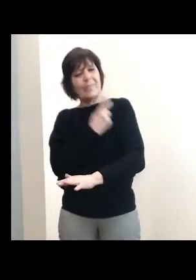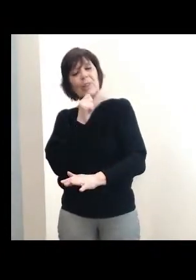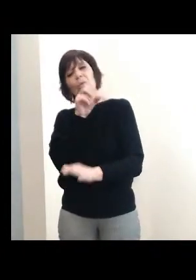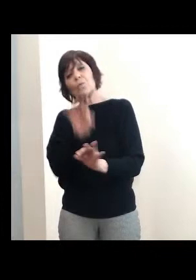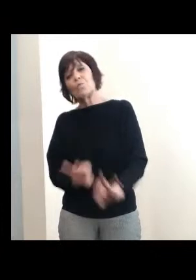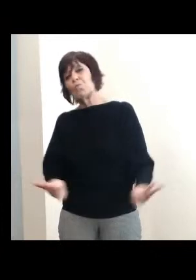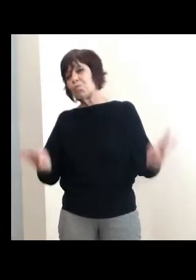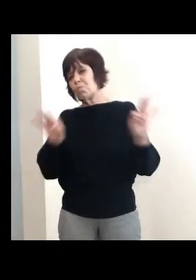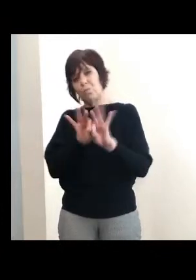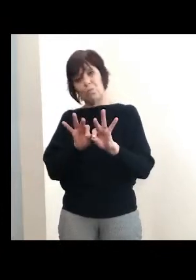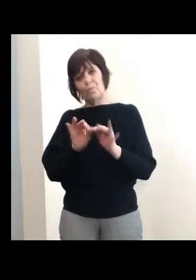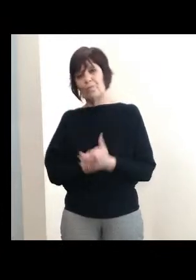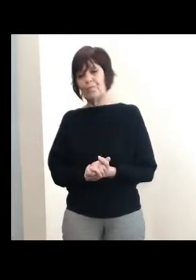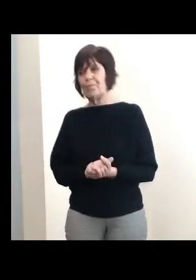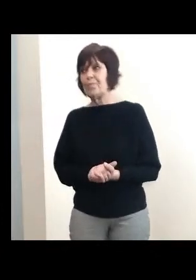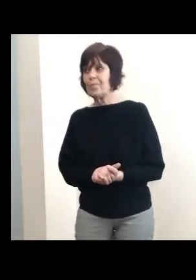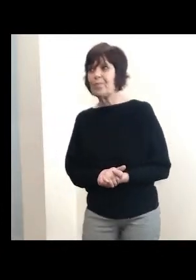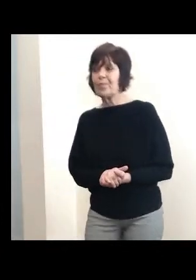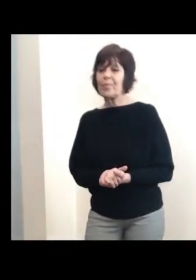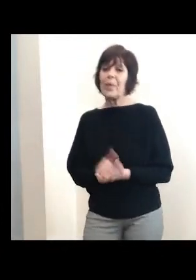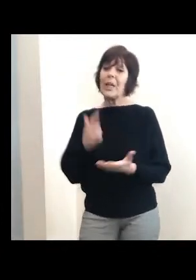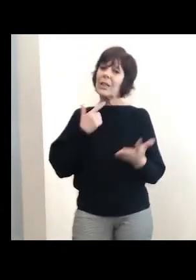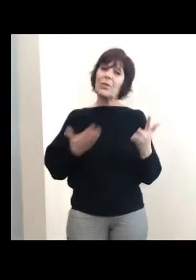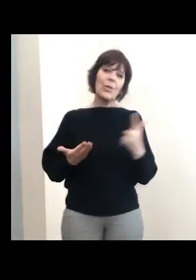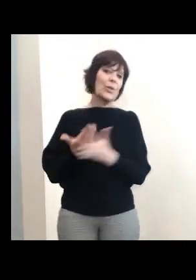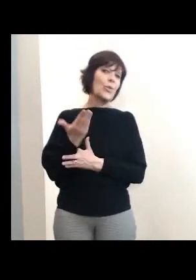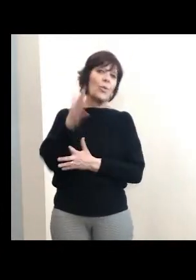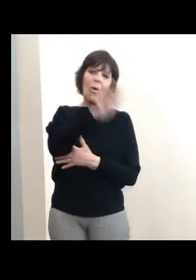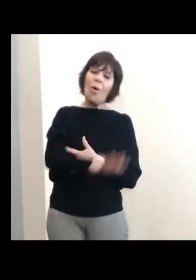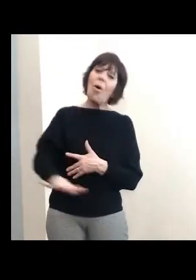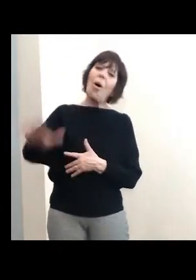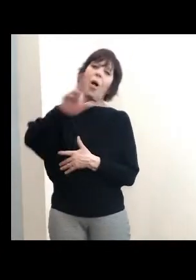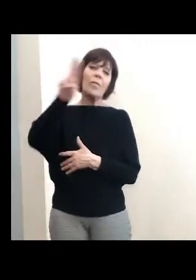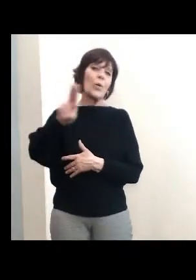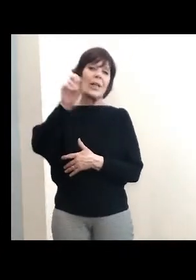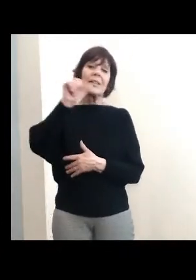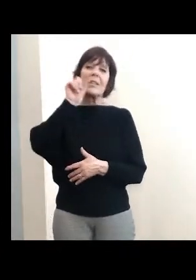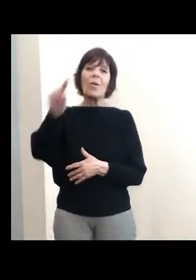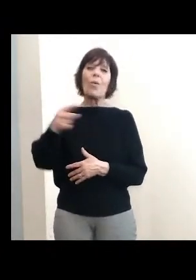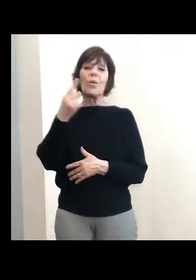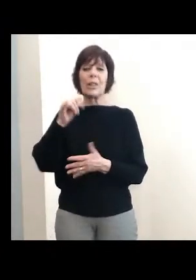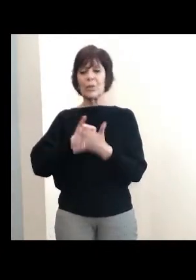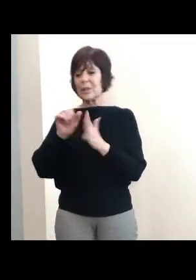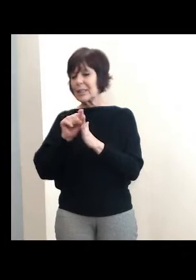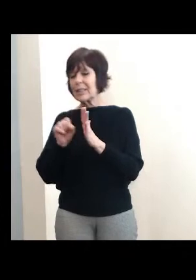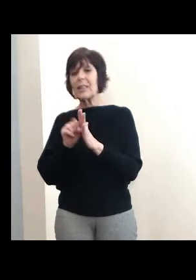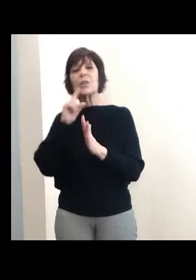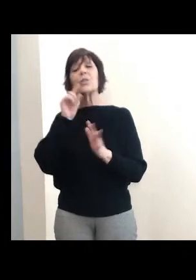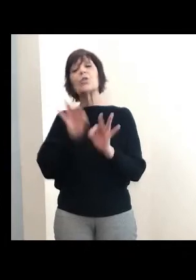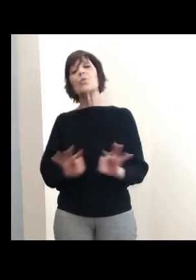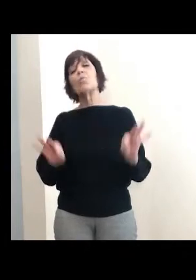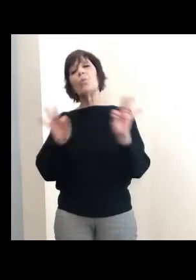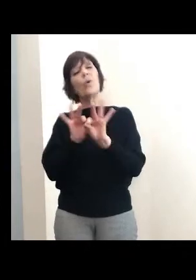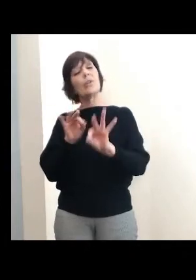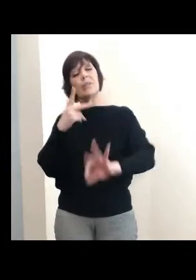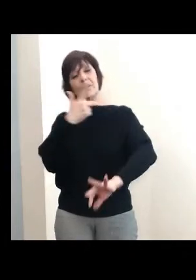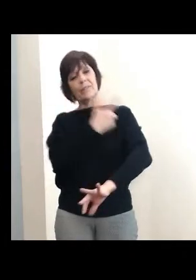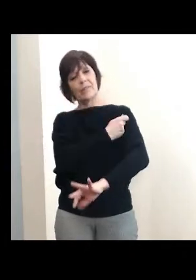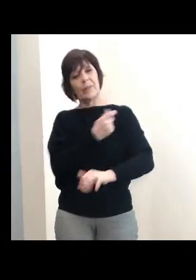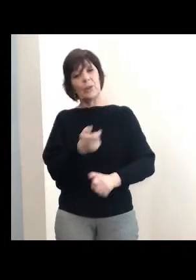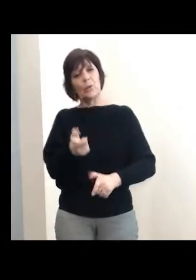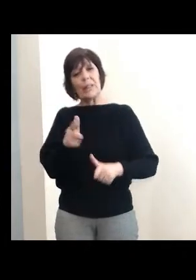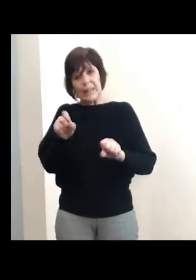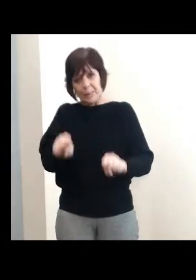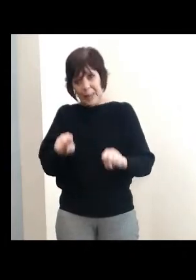Erie County and throughout New York State and throughout the rest of the United States. That's why it's really important that we vaccinate as quickly as